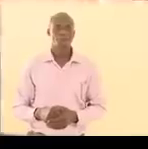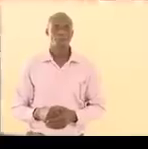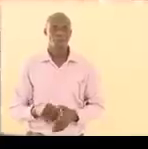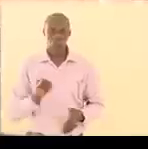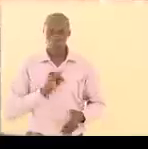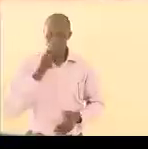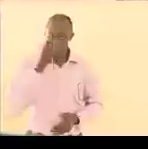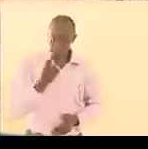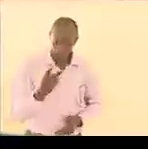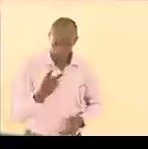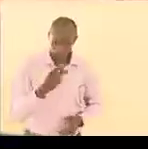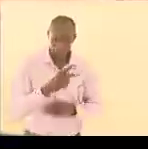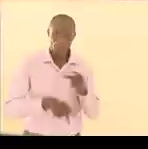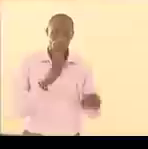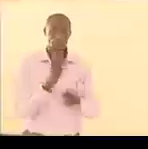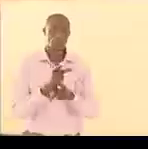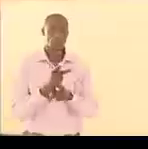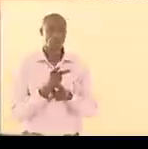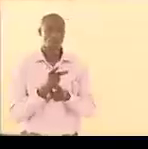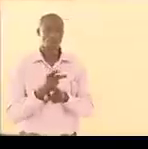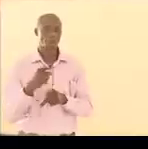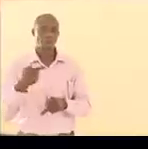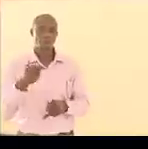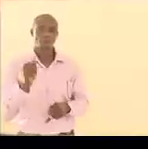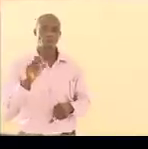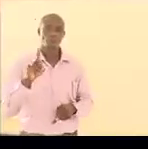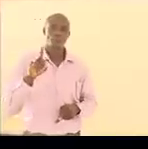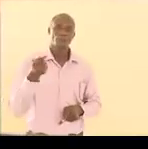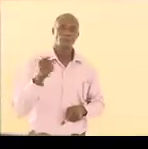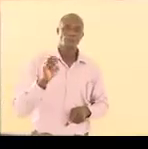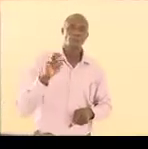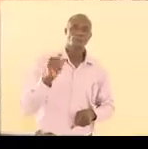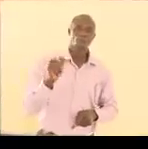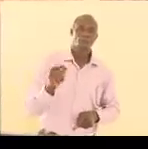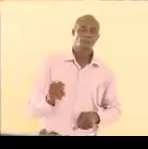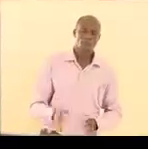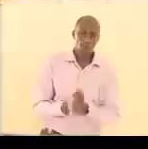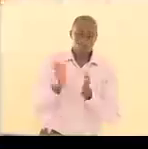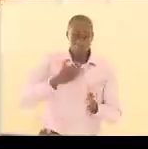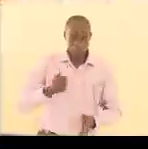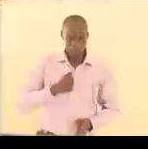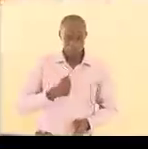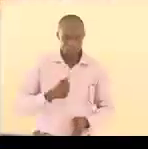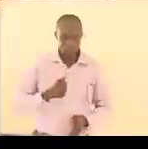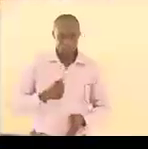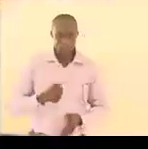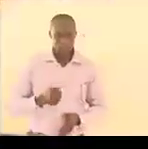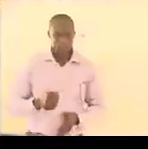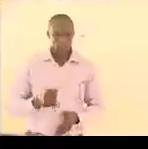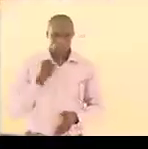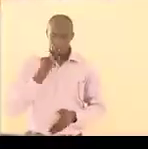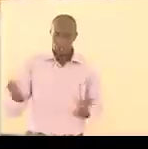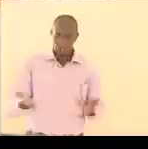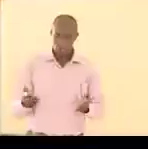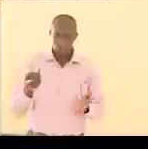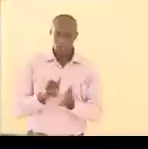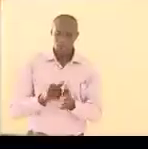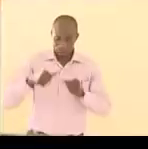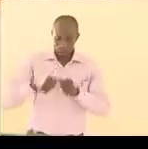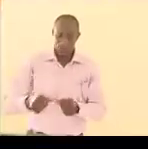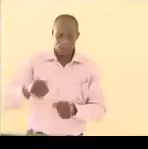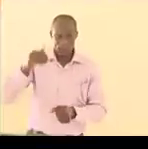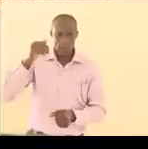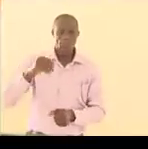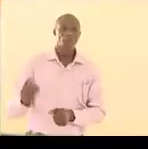Fence. I see the kind of gadgets and so on. Then I ask myself, I've been at this place, the person go live